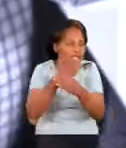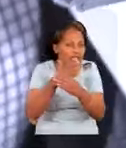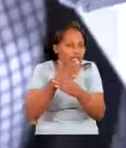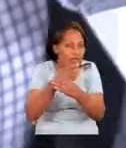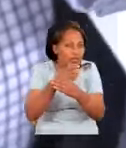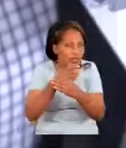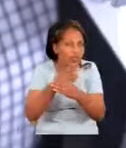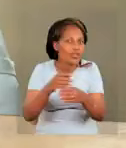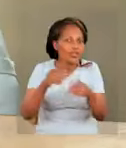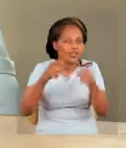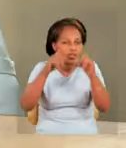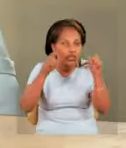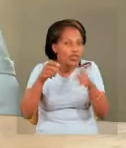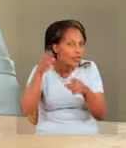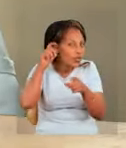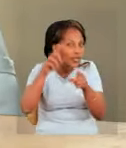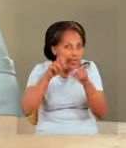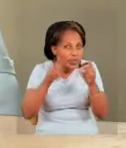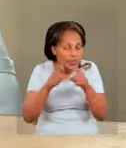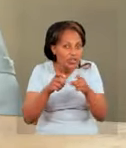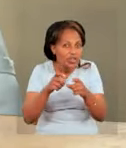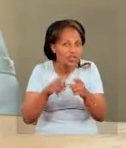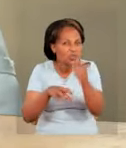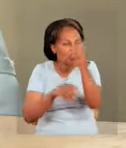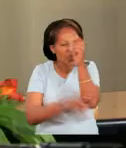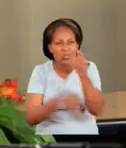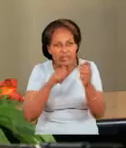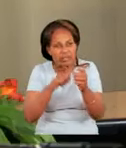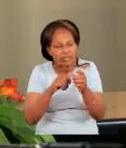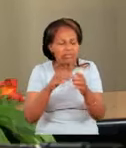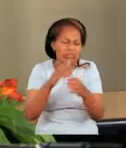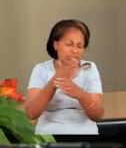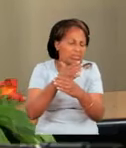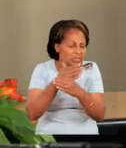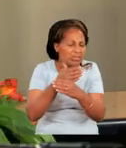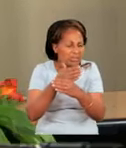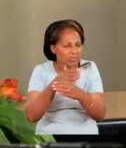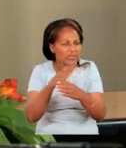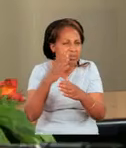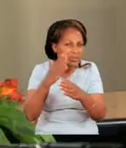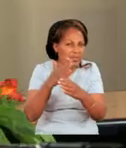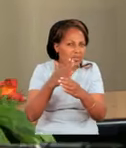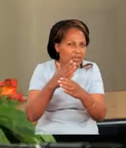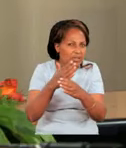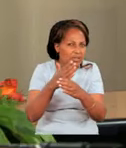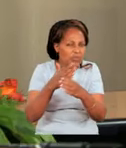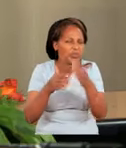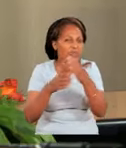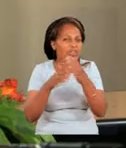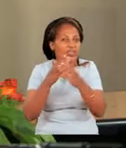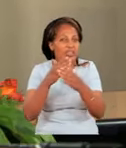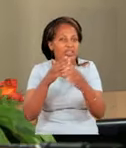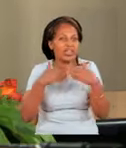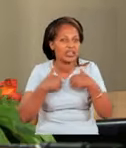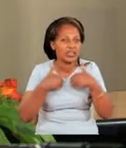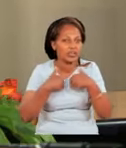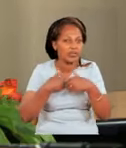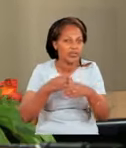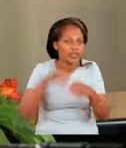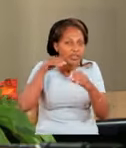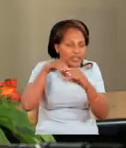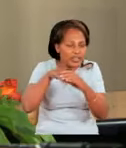roots. Since it is a leaf-like structure, we call it a modified leaf. The internal structure